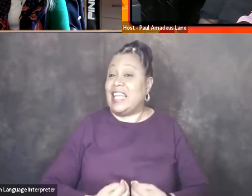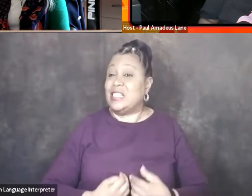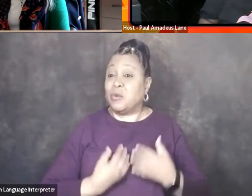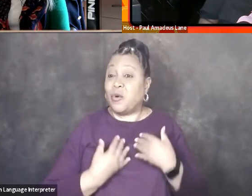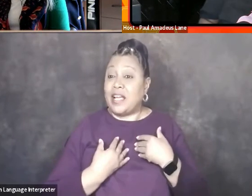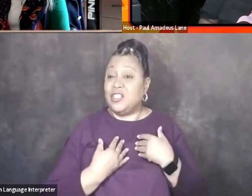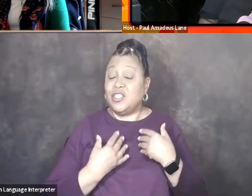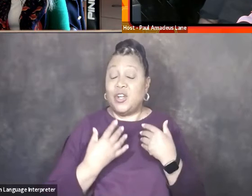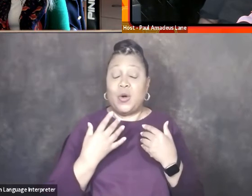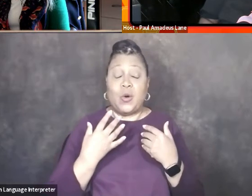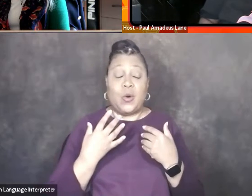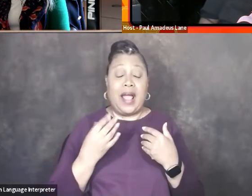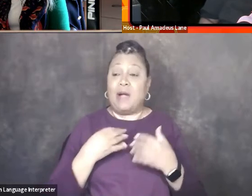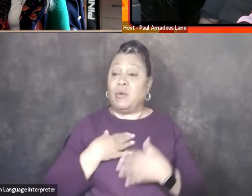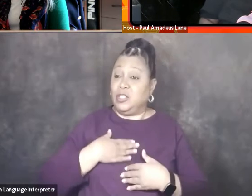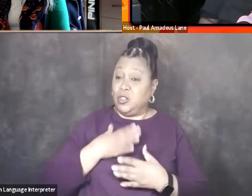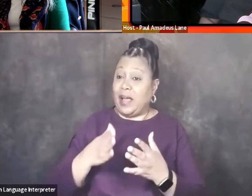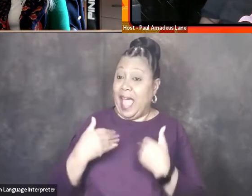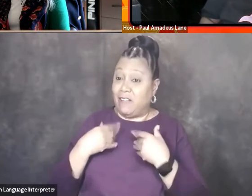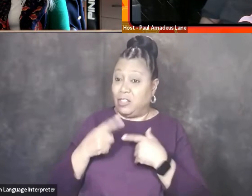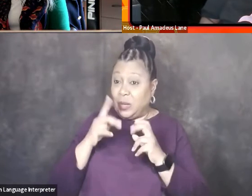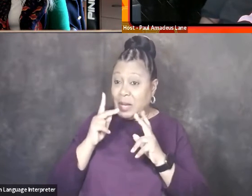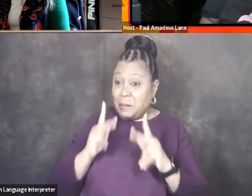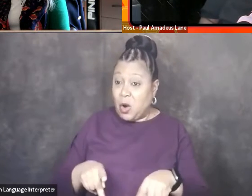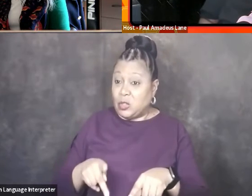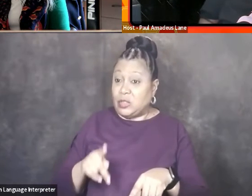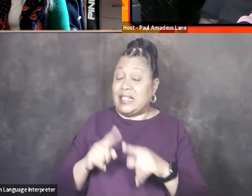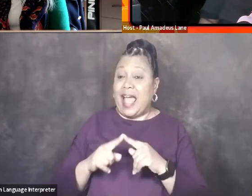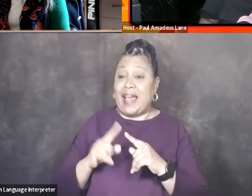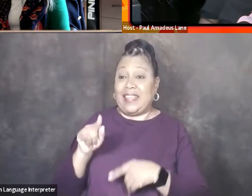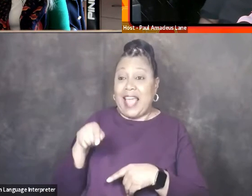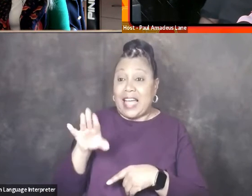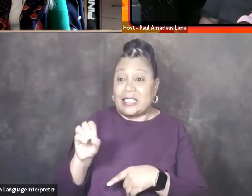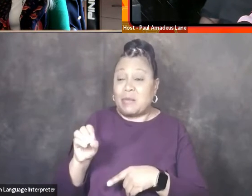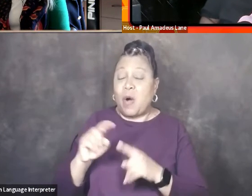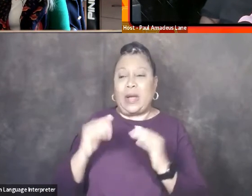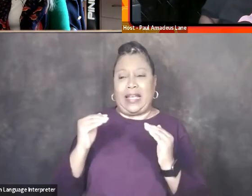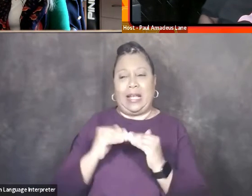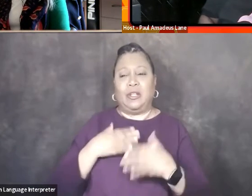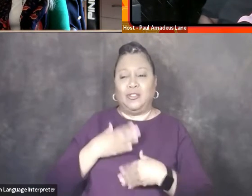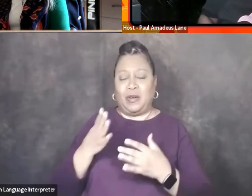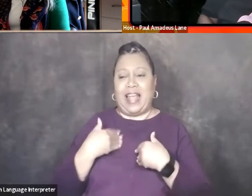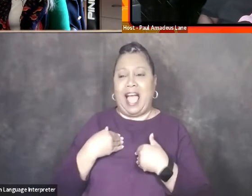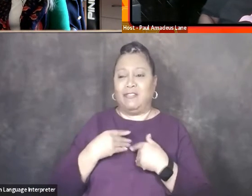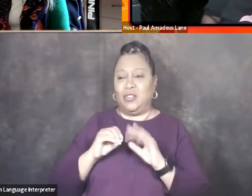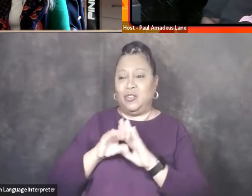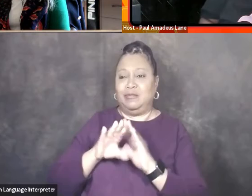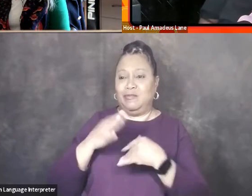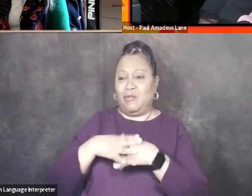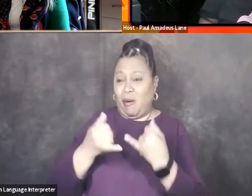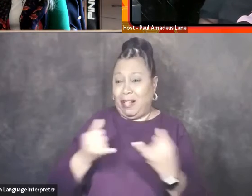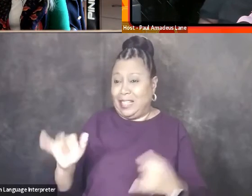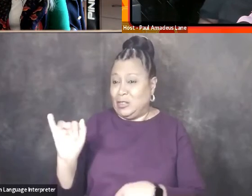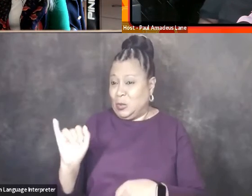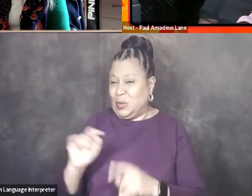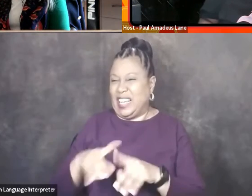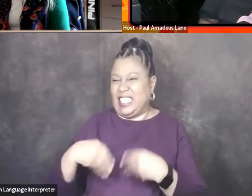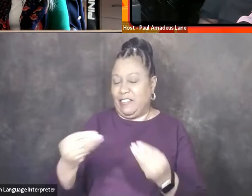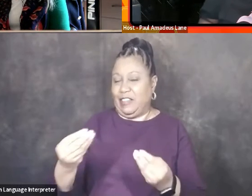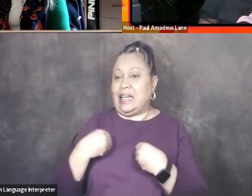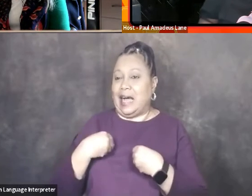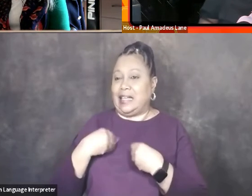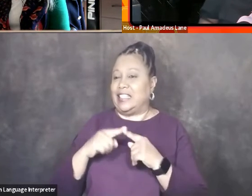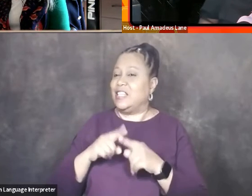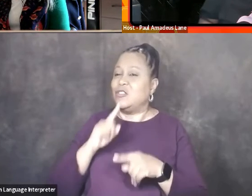inspirational. Thank We you. enjoy having you in person at the expo, and we equally enjoy having you virtually as well too, giving us